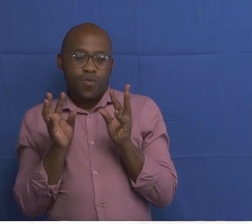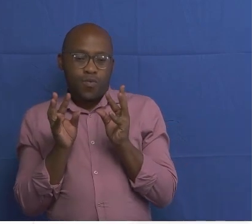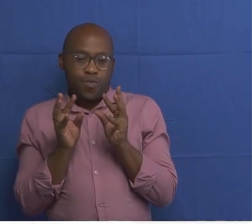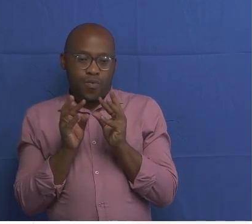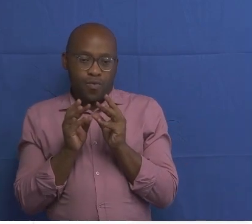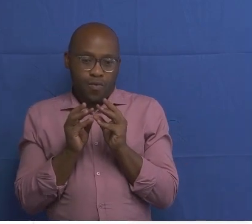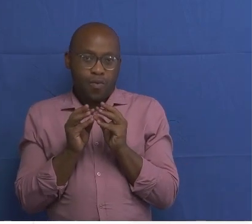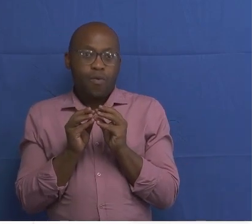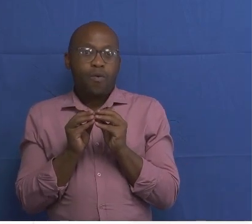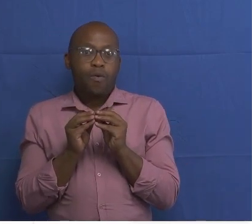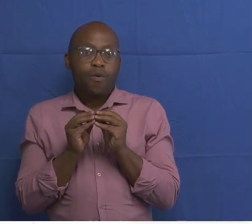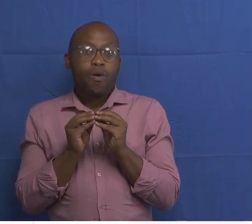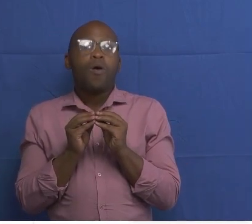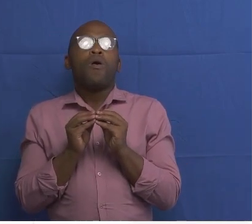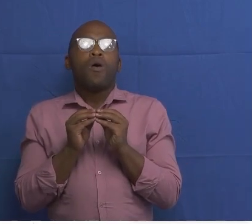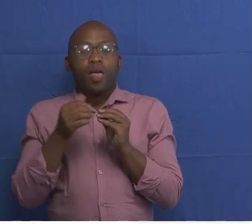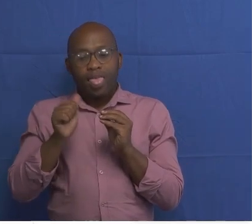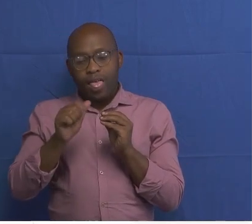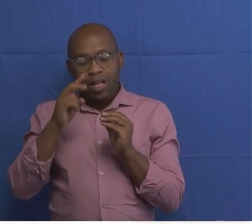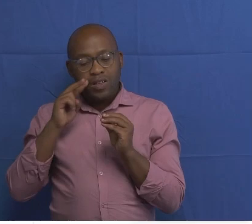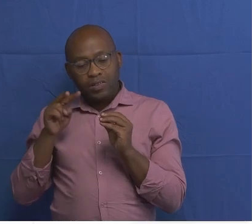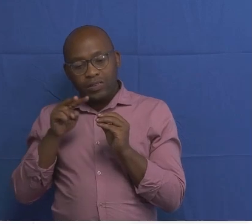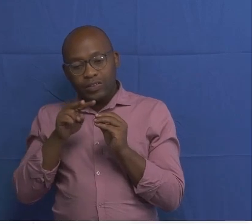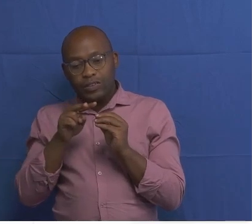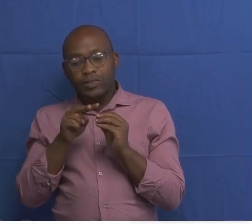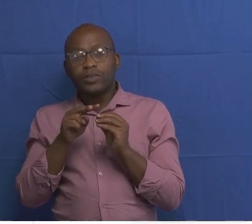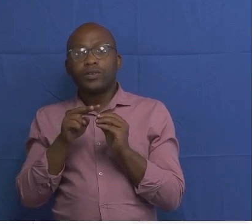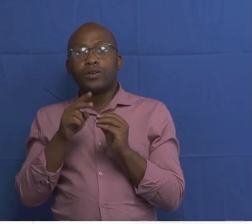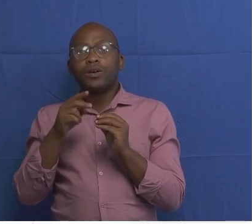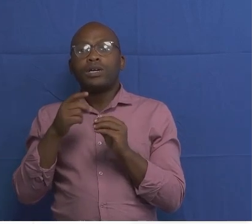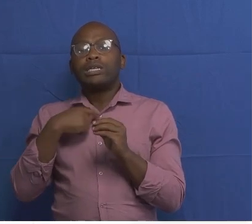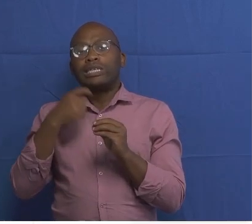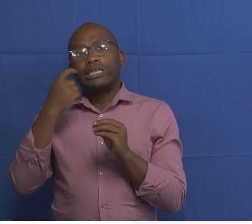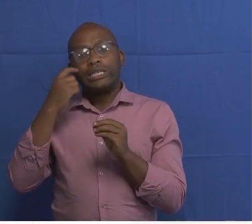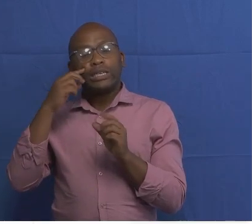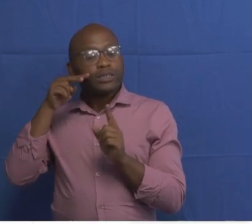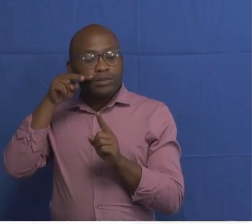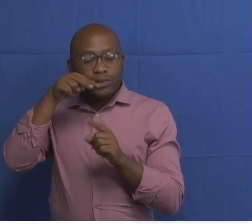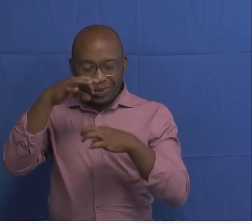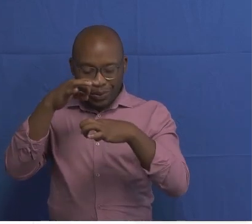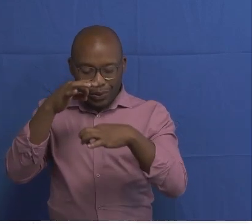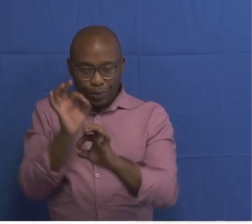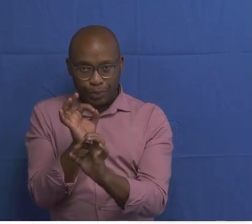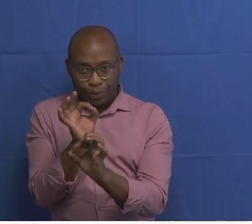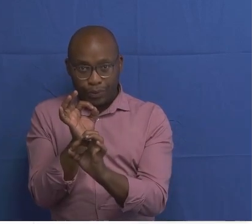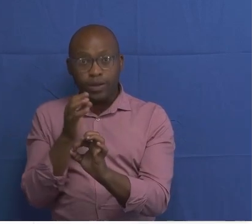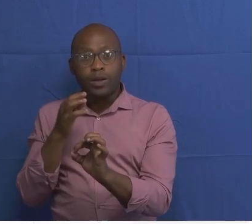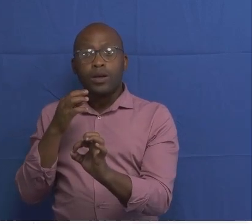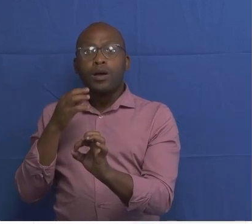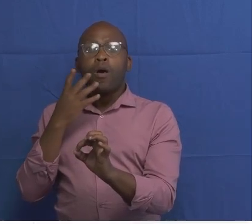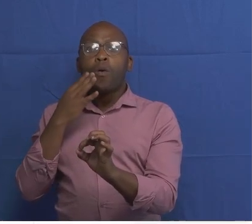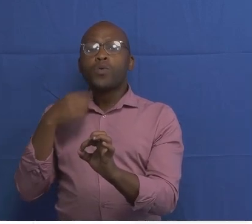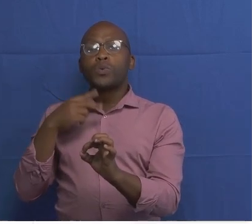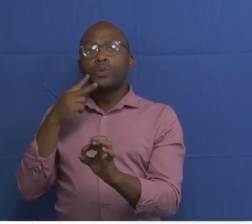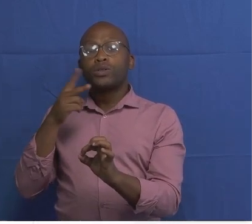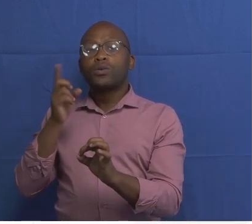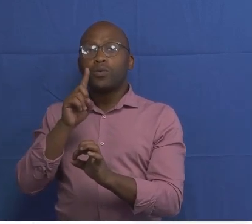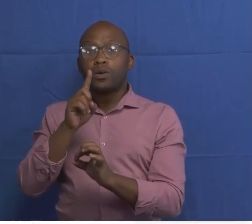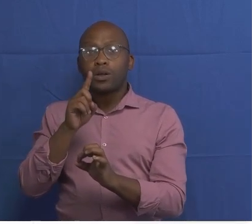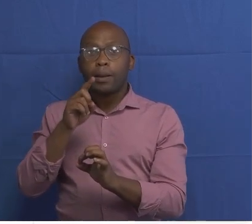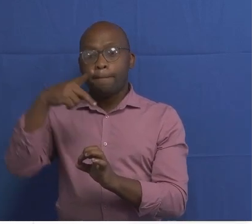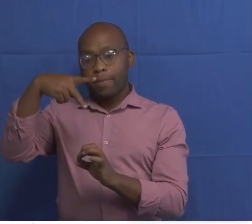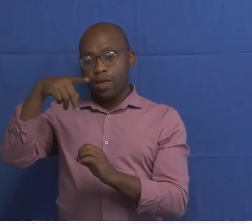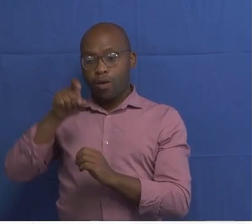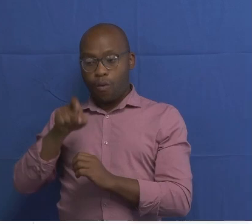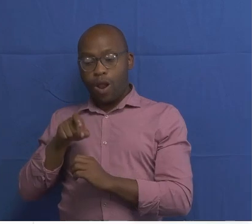be visible as chromosomes. We have learned this in term 1. Now, we know that during prophase, DNA